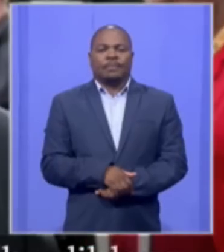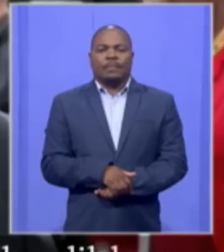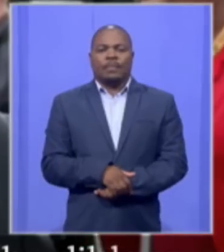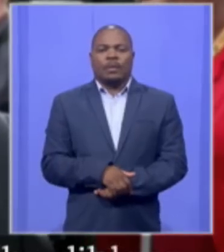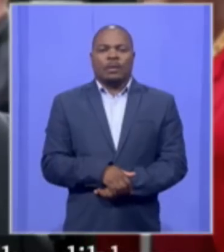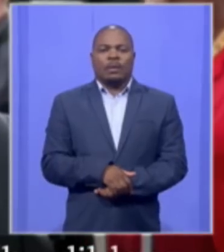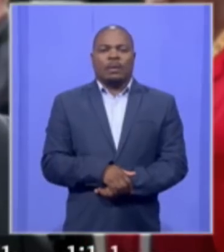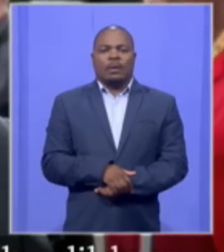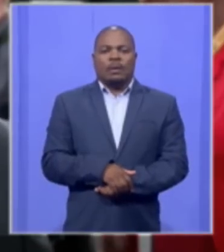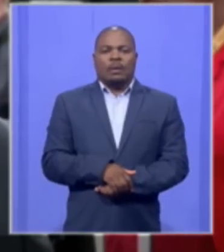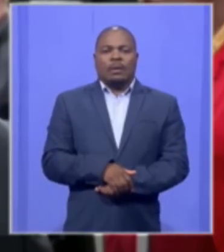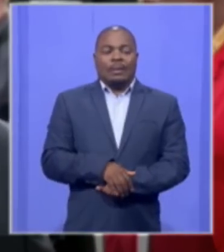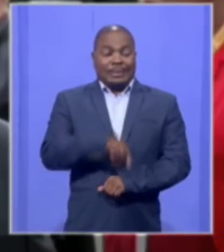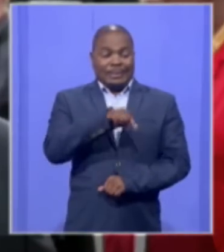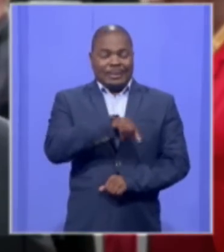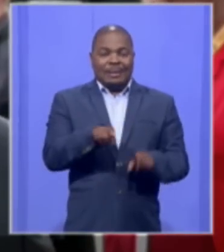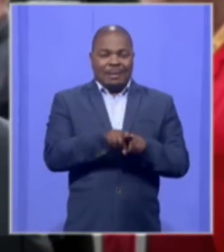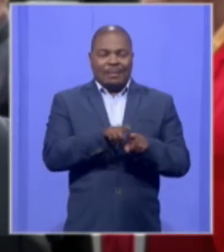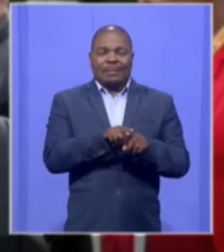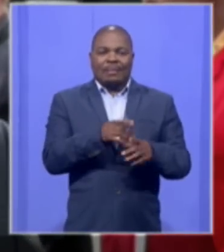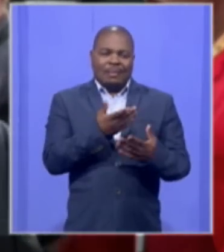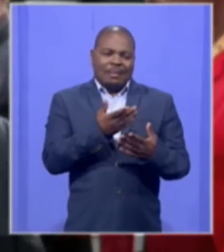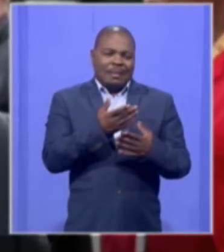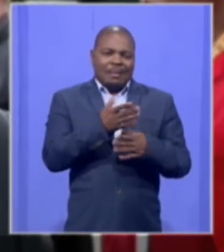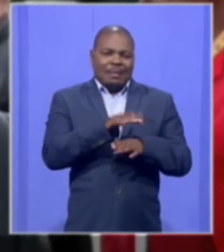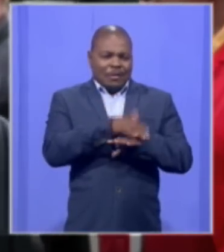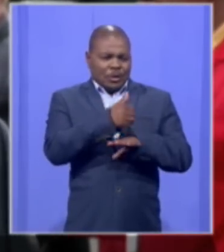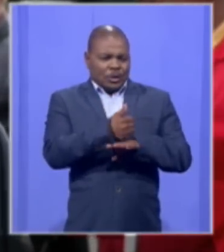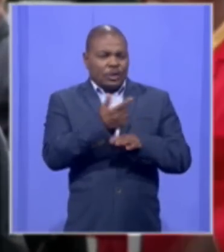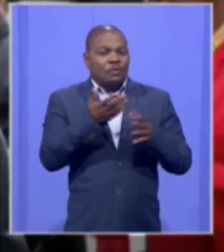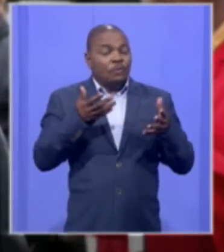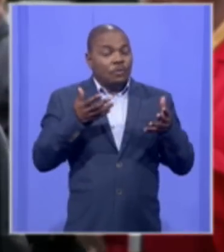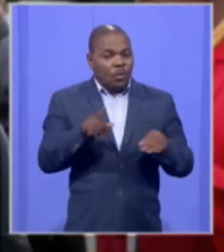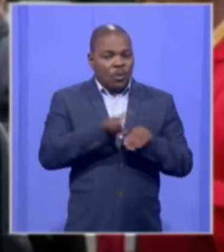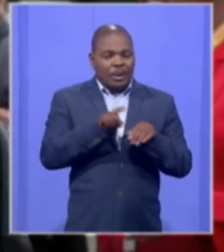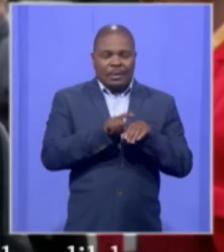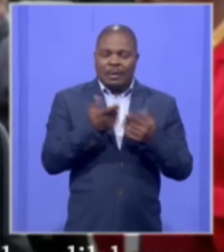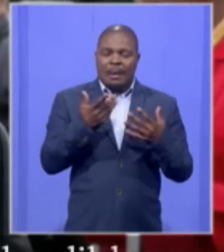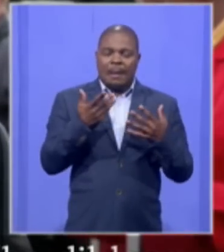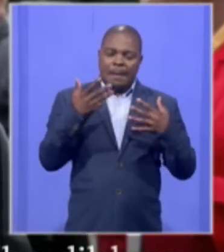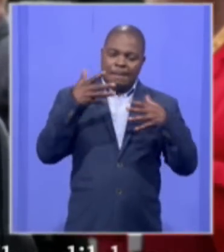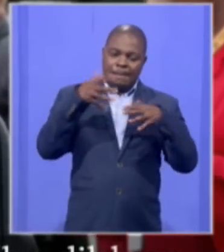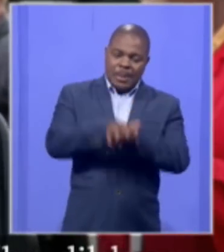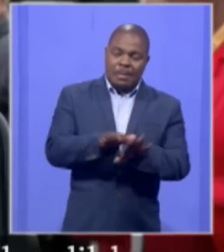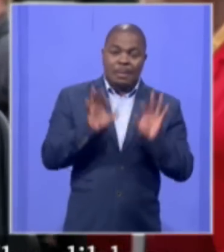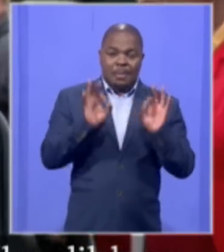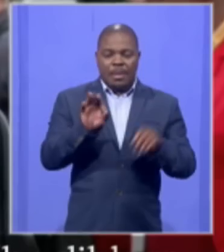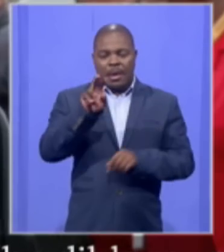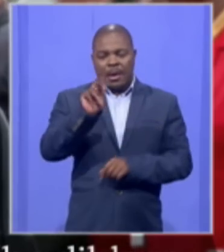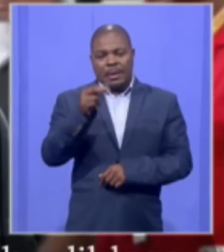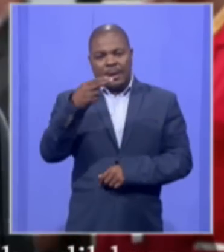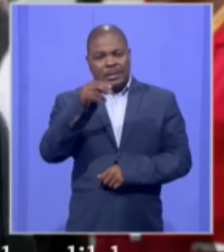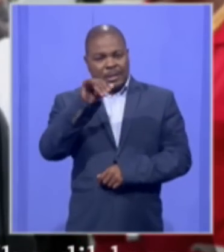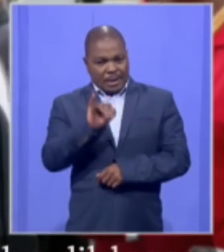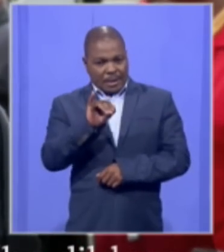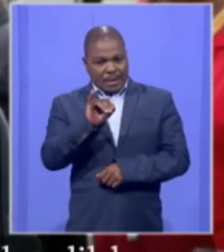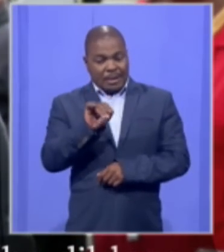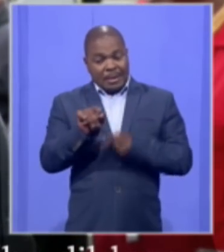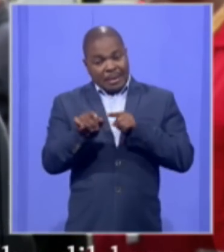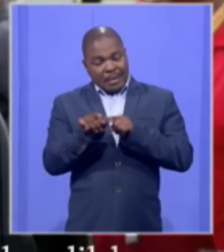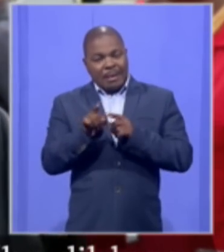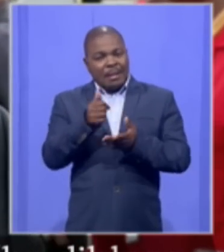This budget is beginning to lay the foundation towards the implementation of the very important NHI, which must help us to deal with